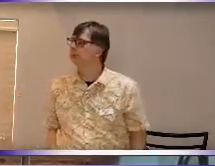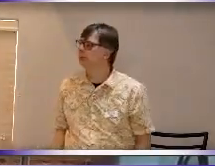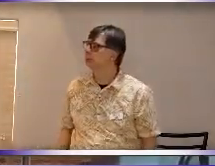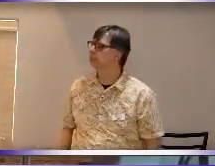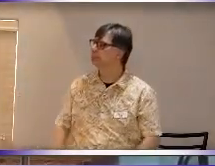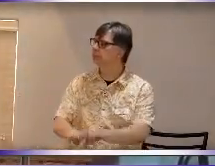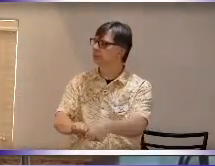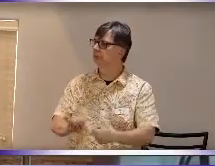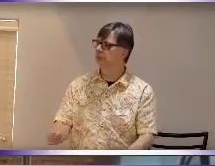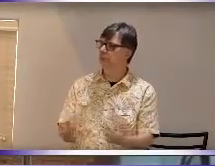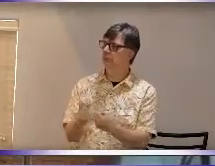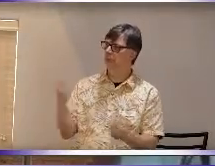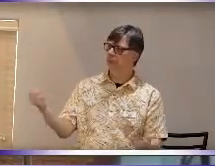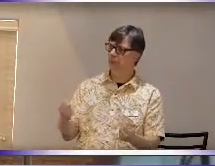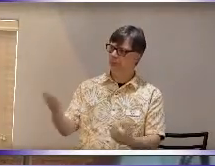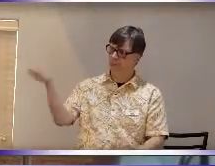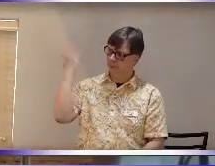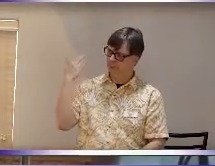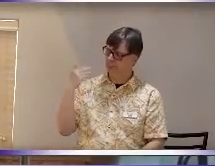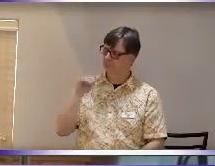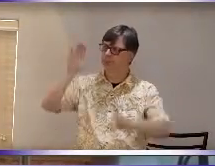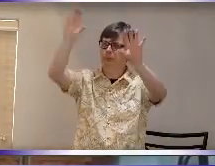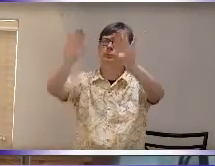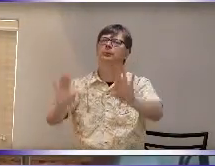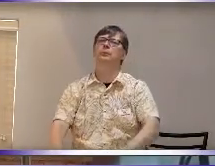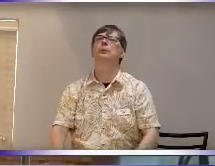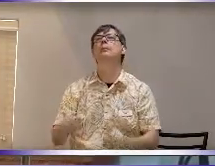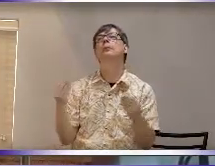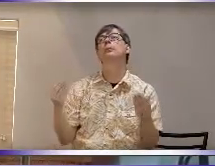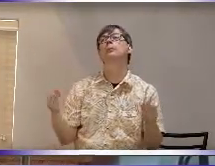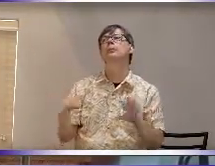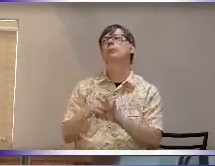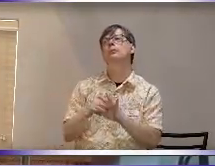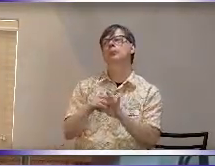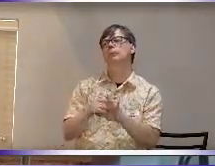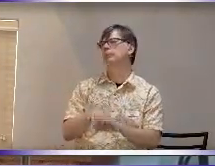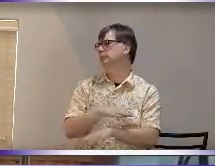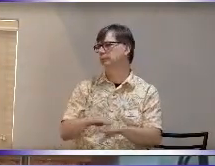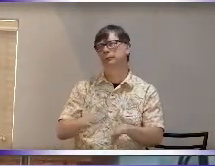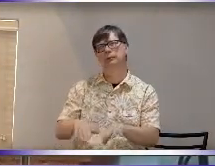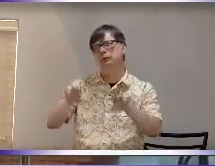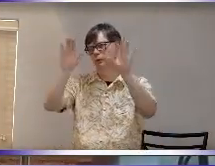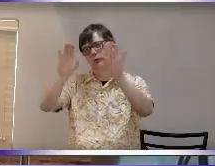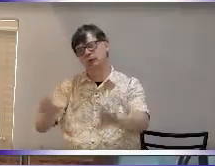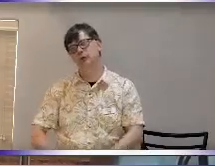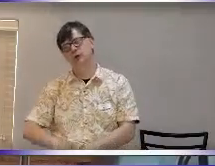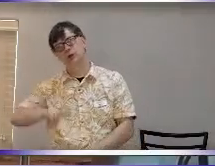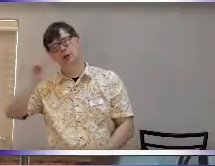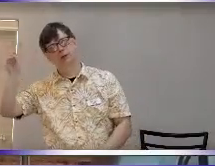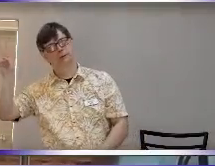So this autopilot that we have is great for many things, but it's not so great for othering.